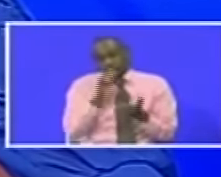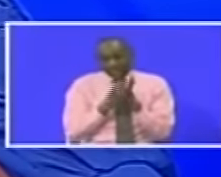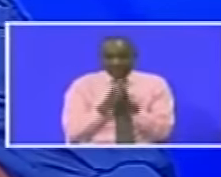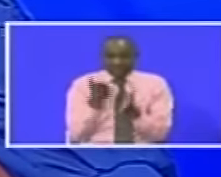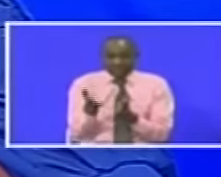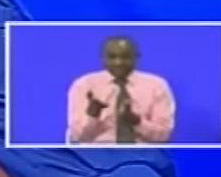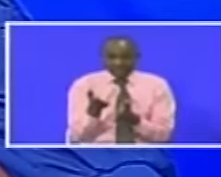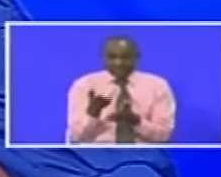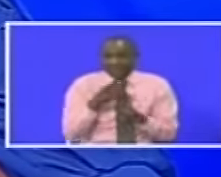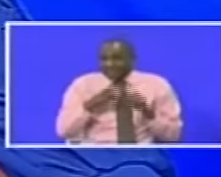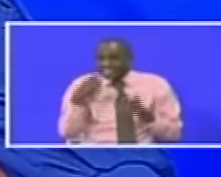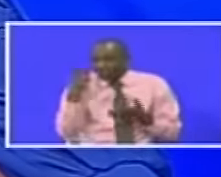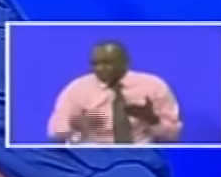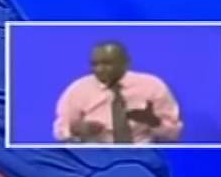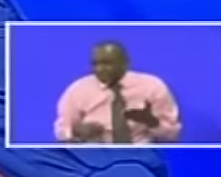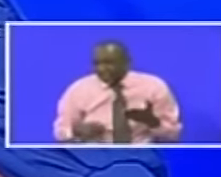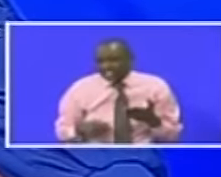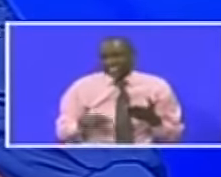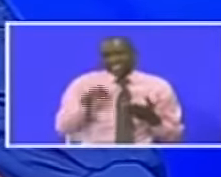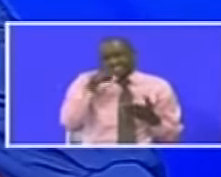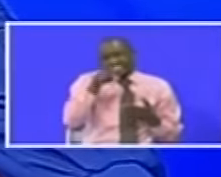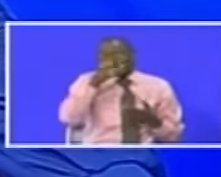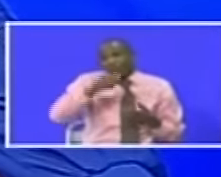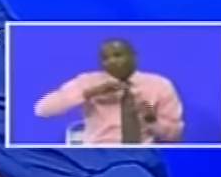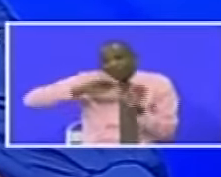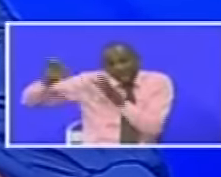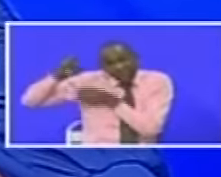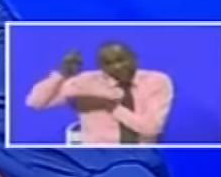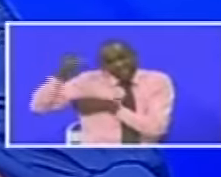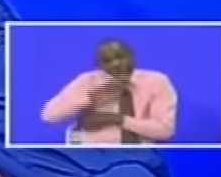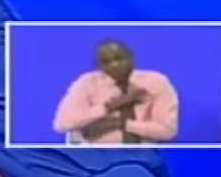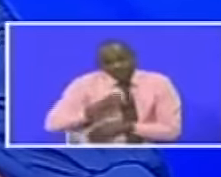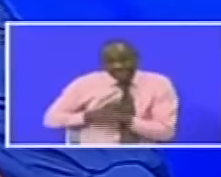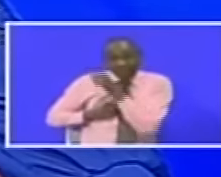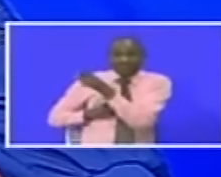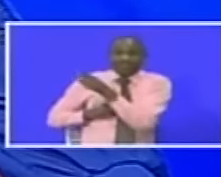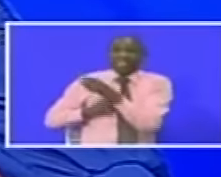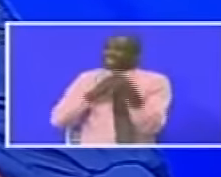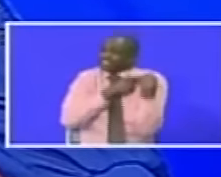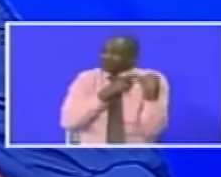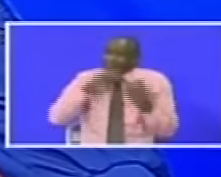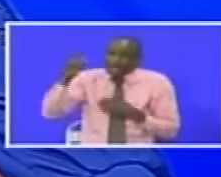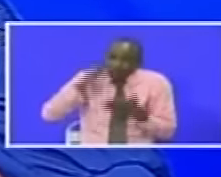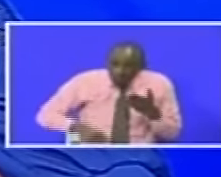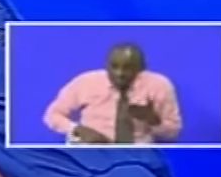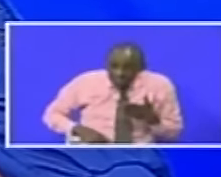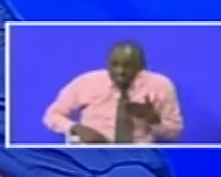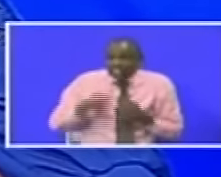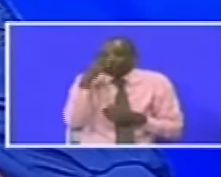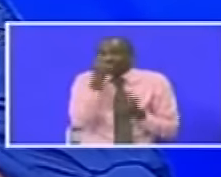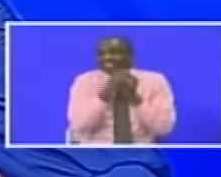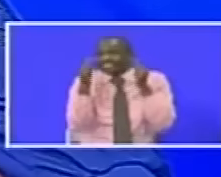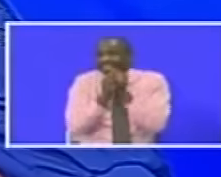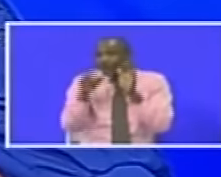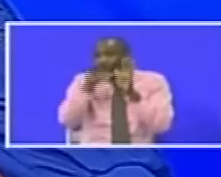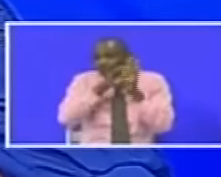The irony of this recommendation is that it came from a parliamentary committee whose core mandate is to ensure the 2010